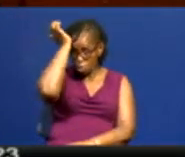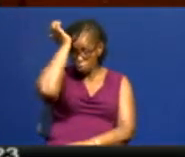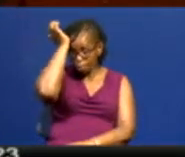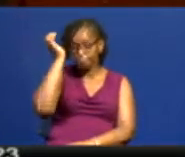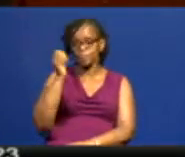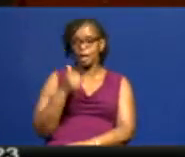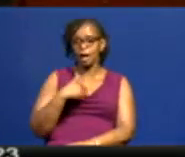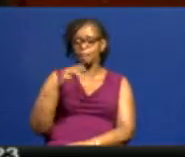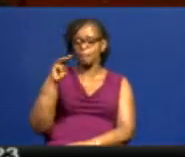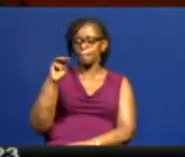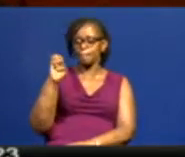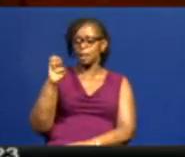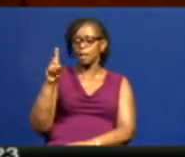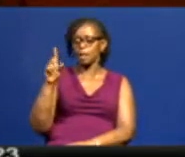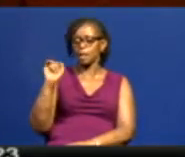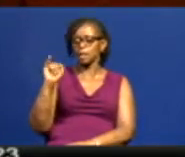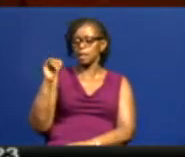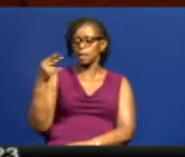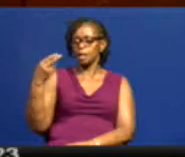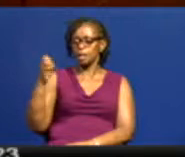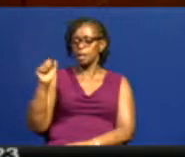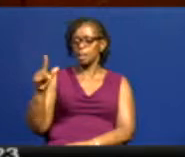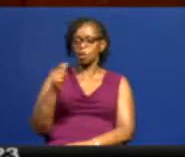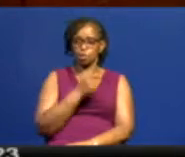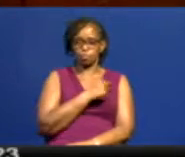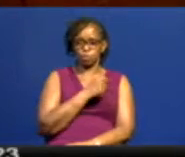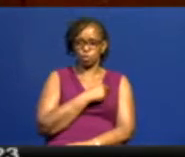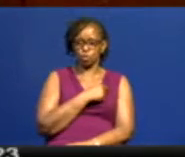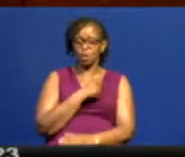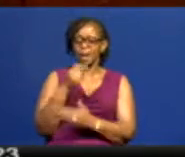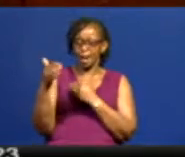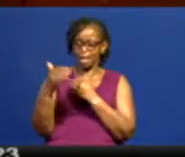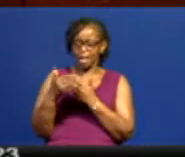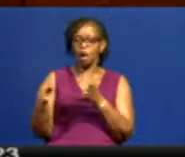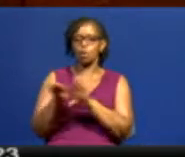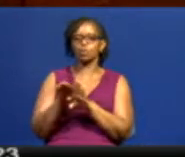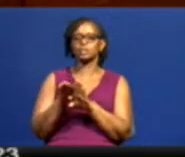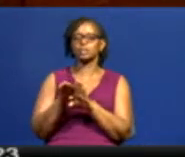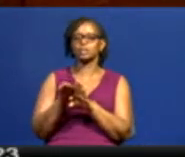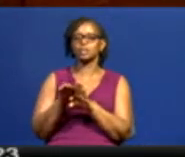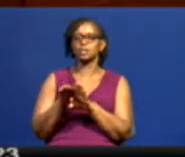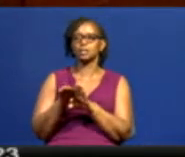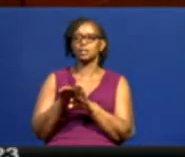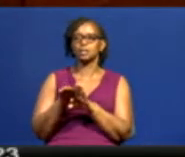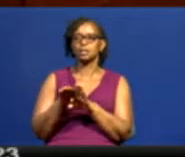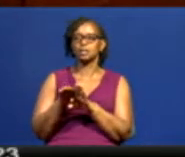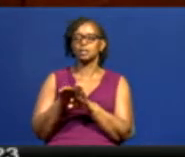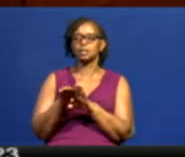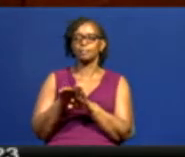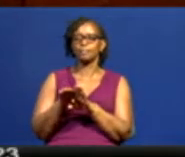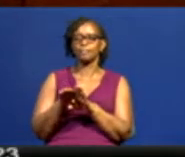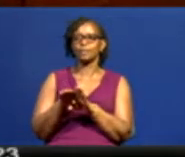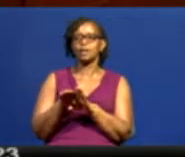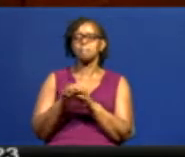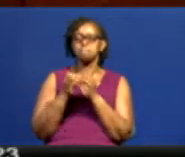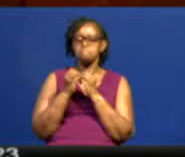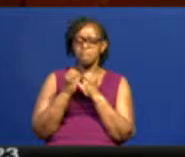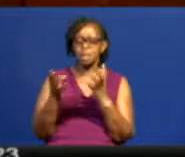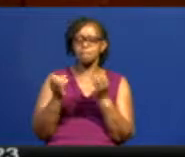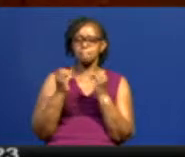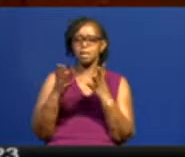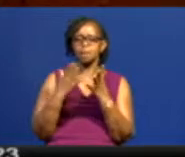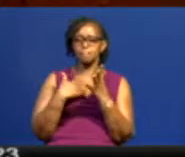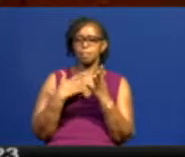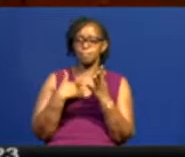Hospital. The proprietor of Medill Hospital is almost closing shop. Honourable Speaker, as we speak, thousands of people